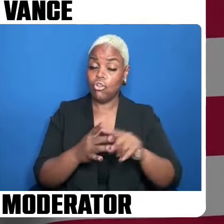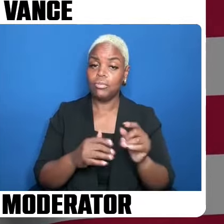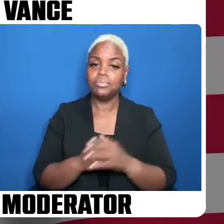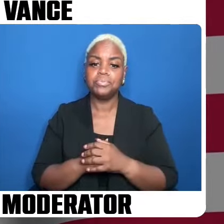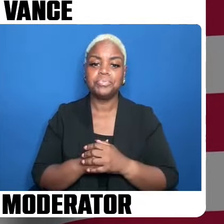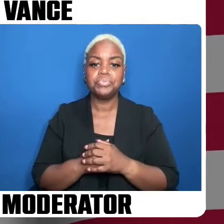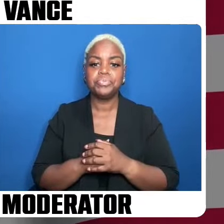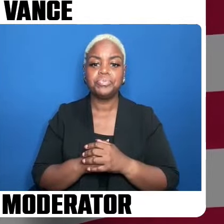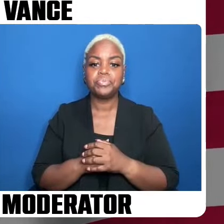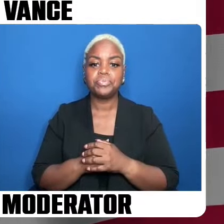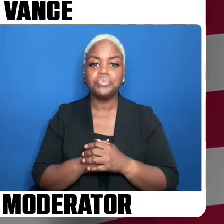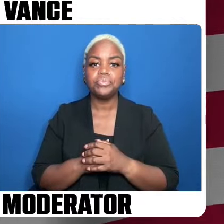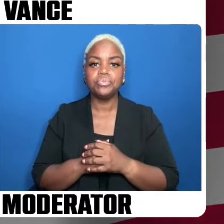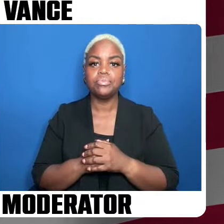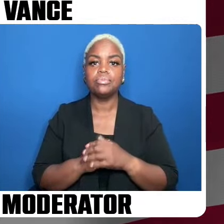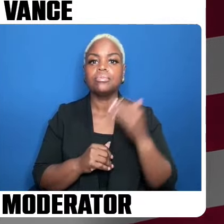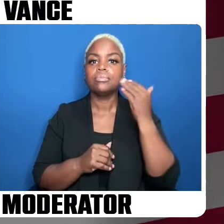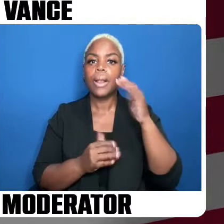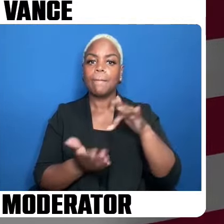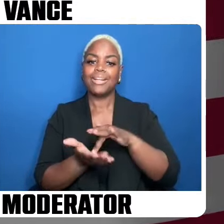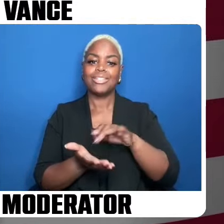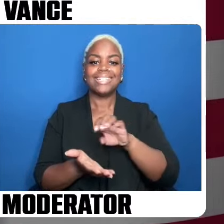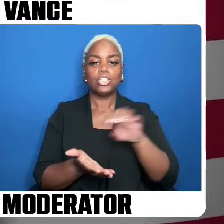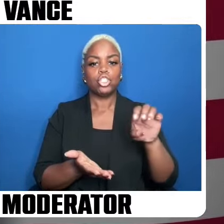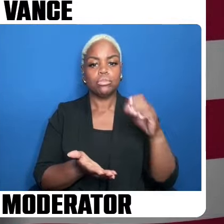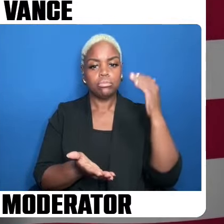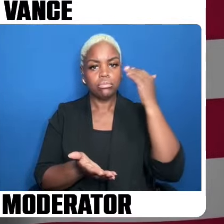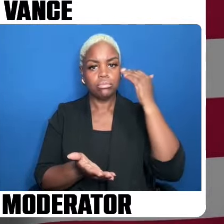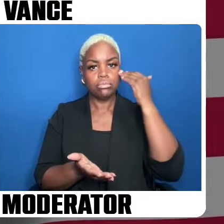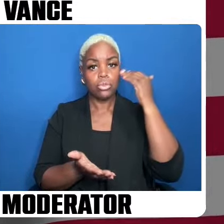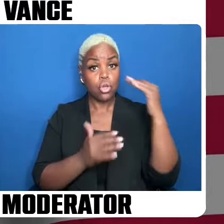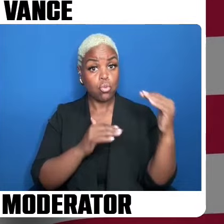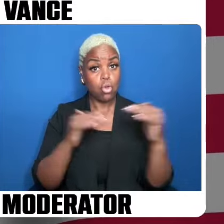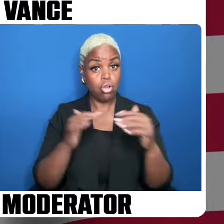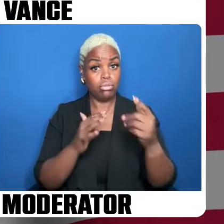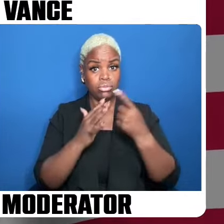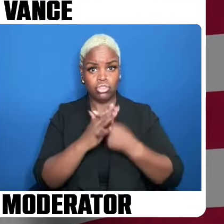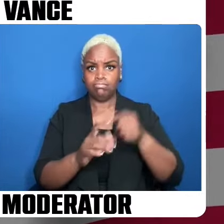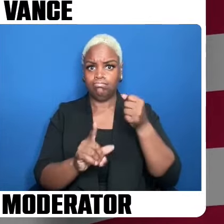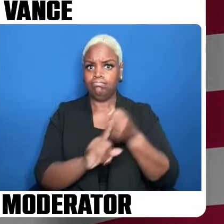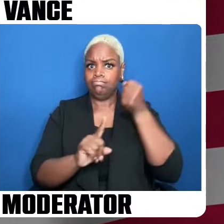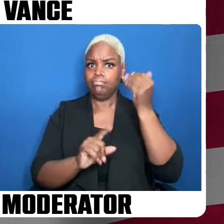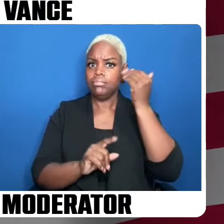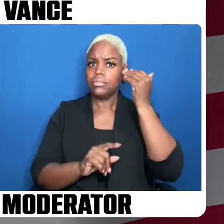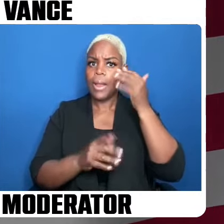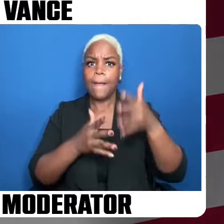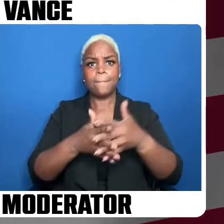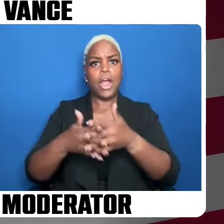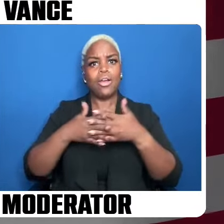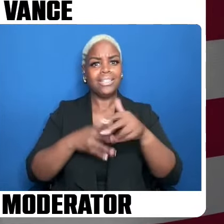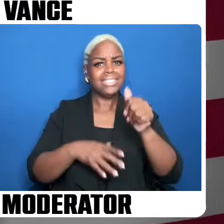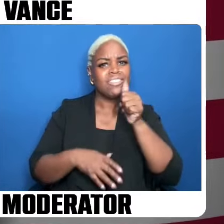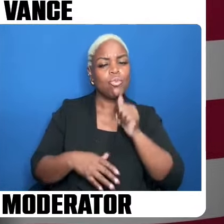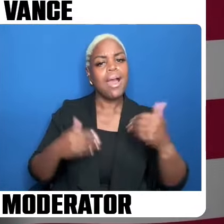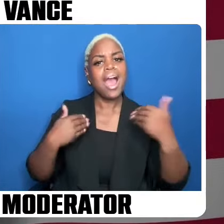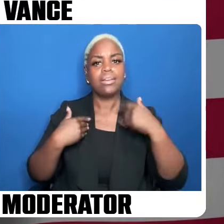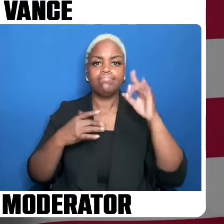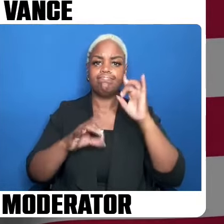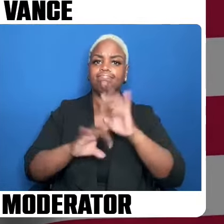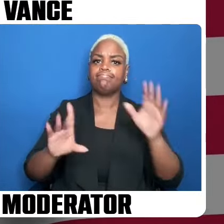of war. Americans are suffering from the catastrophic impact of Hurricane Helene. And now a labor strike as 25,000 dock